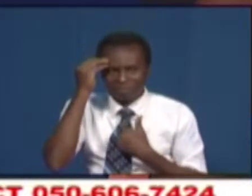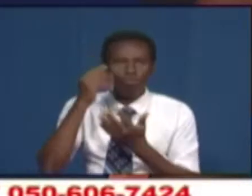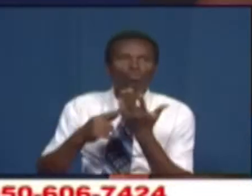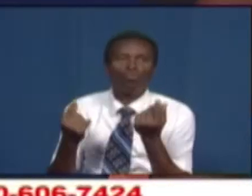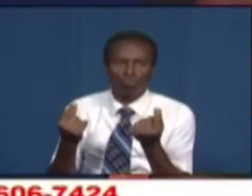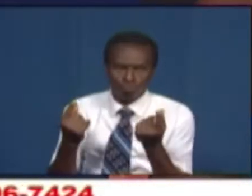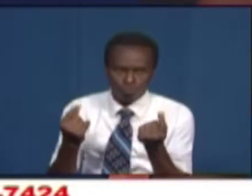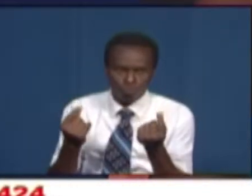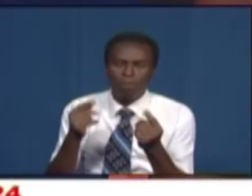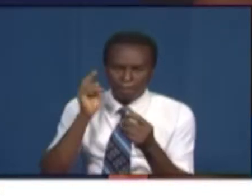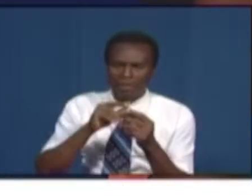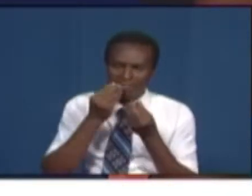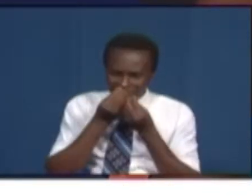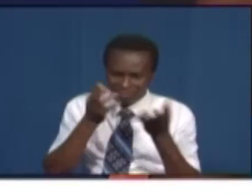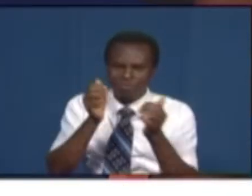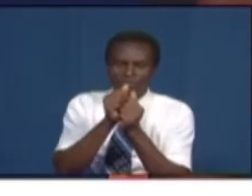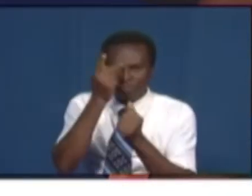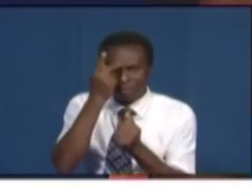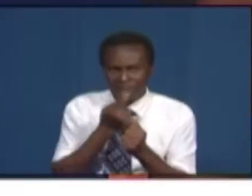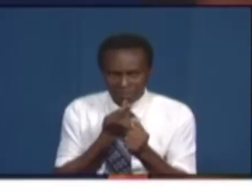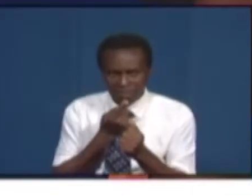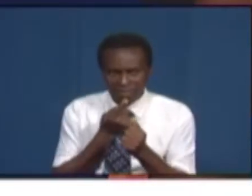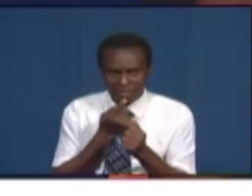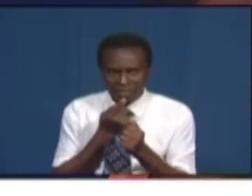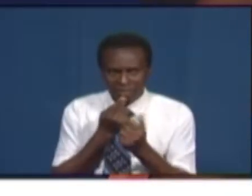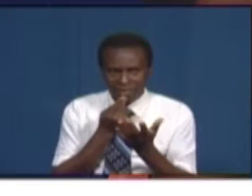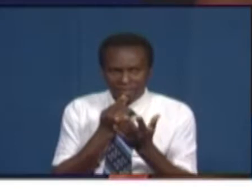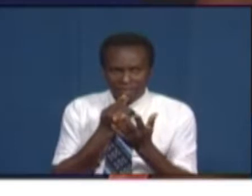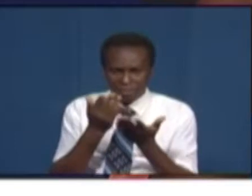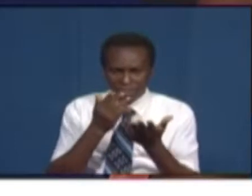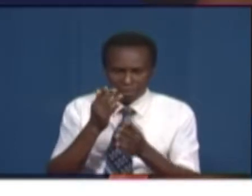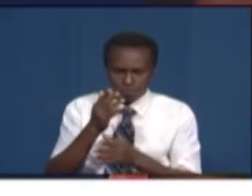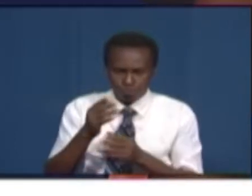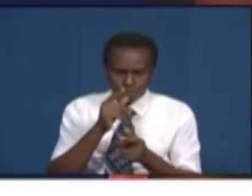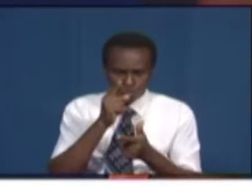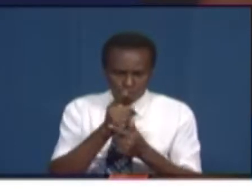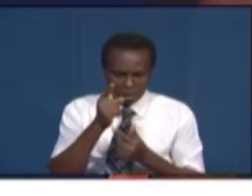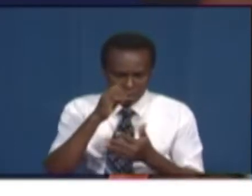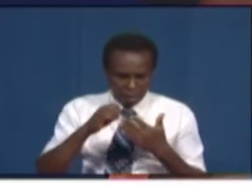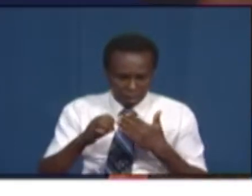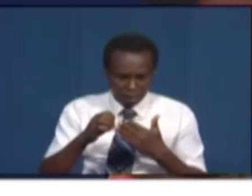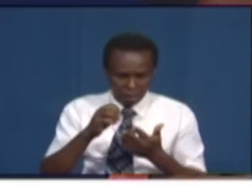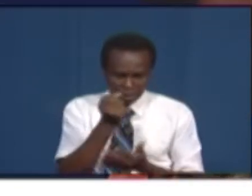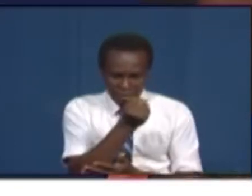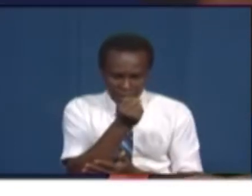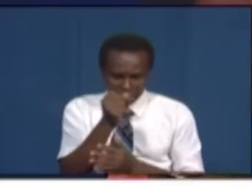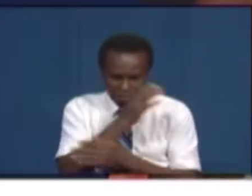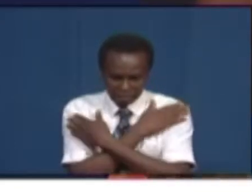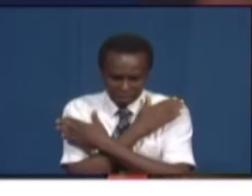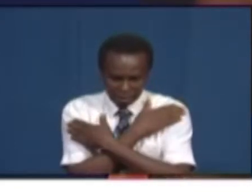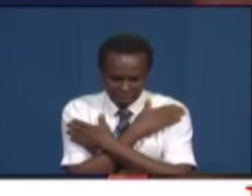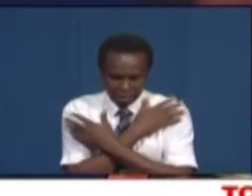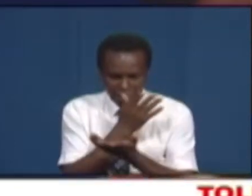to open up, and then parents being there maybe the weekend or in the evening when you come back home, be able to establish a